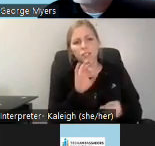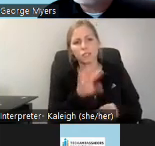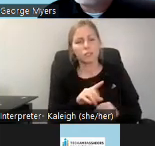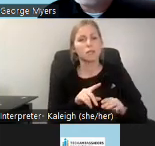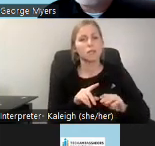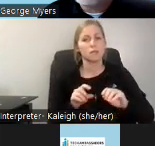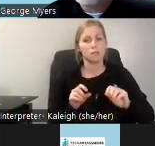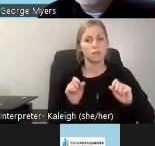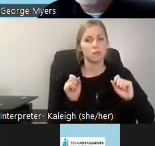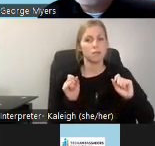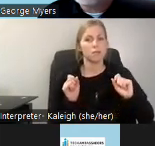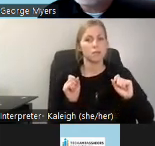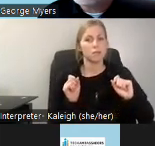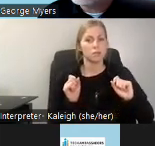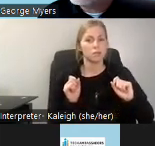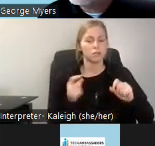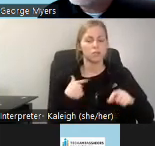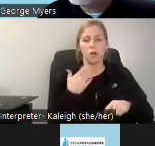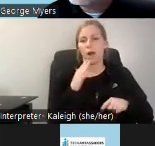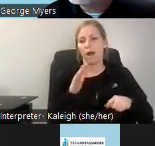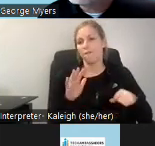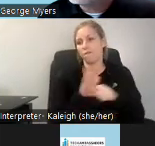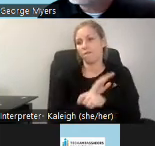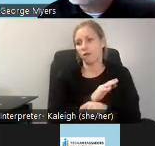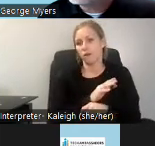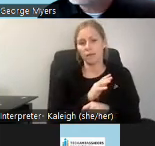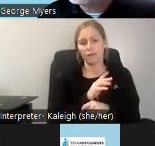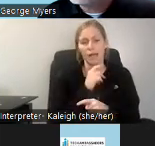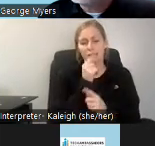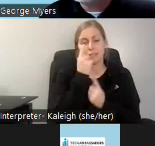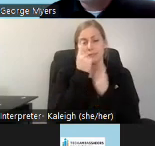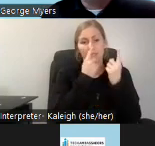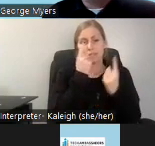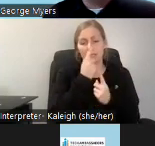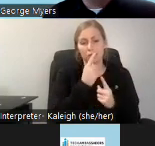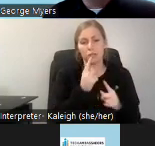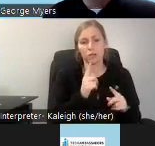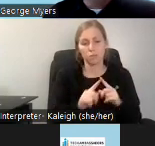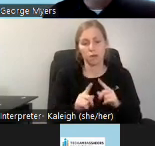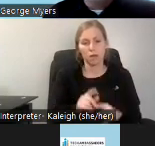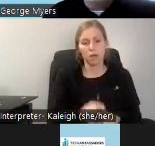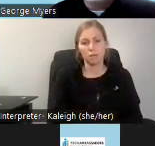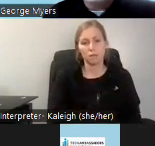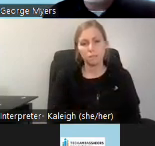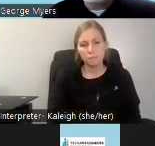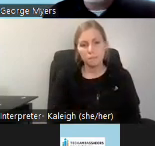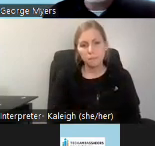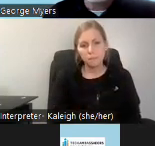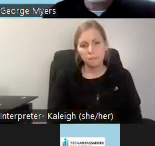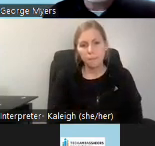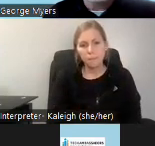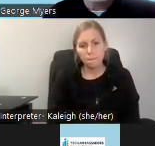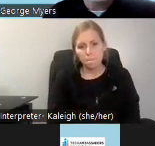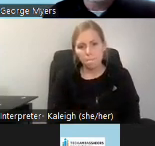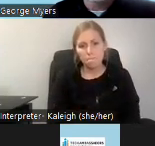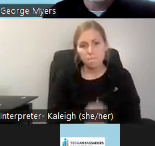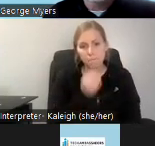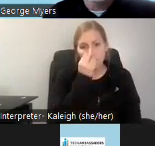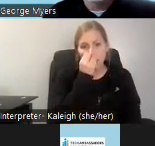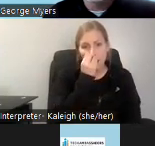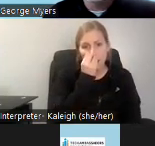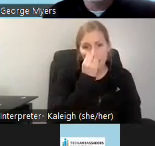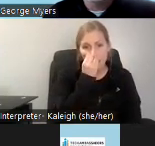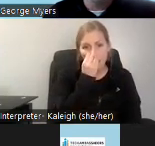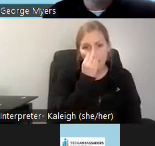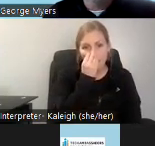can, I completely was not even thinking of this, but if somebody doesn't even